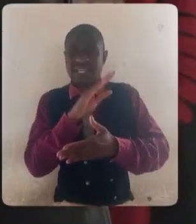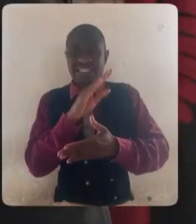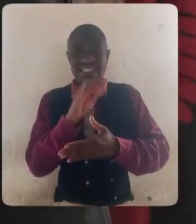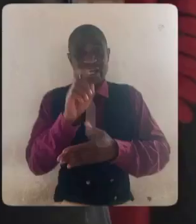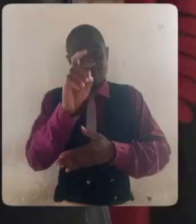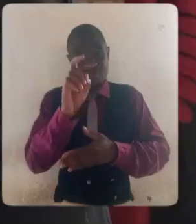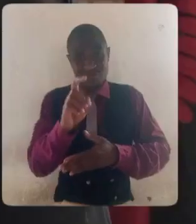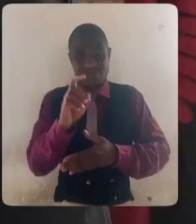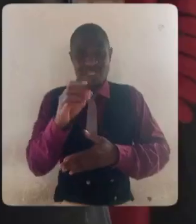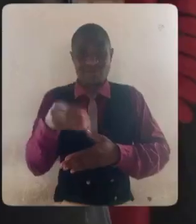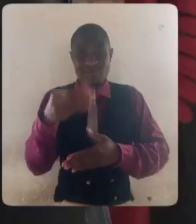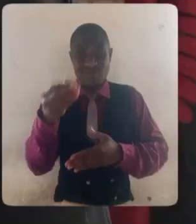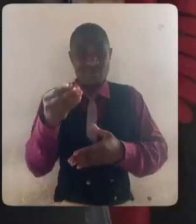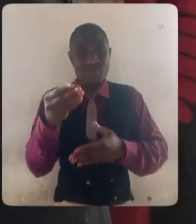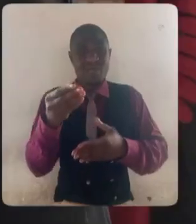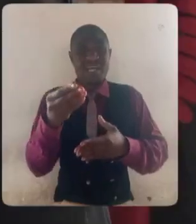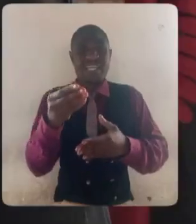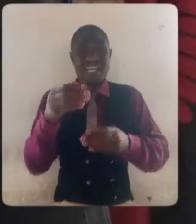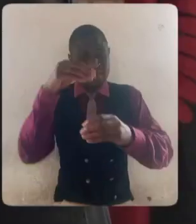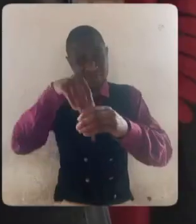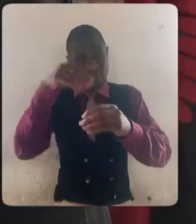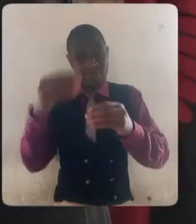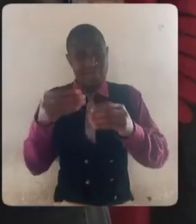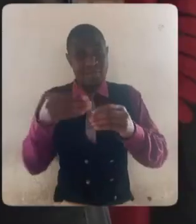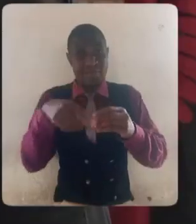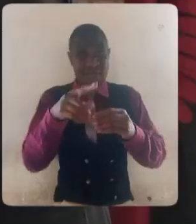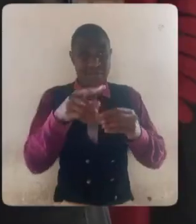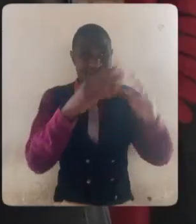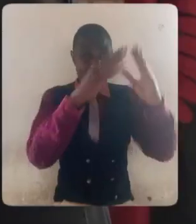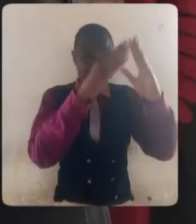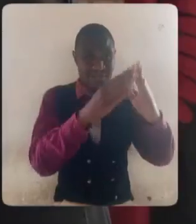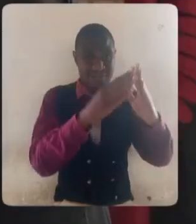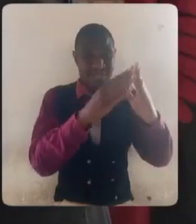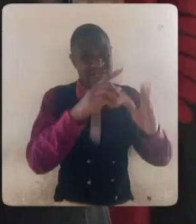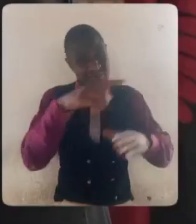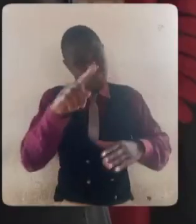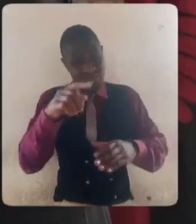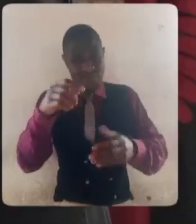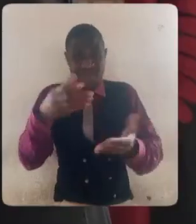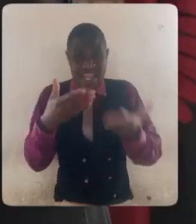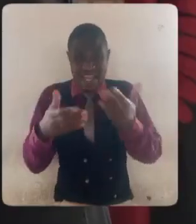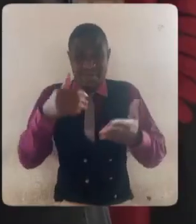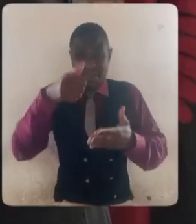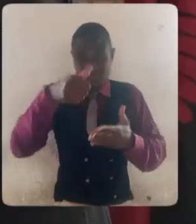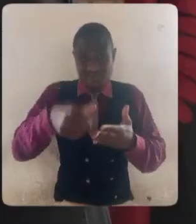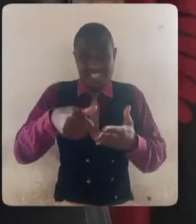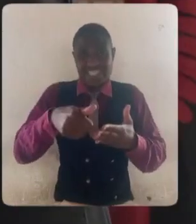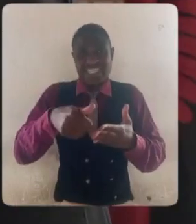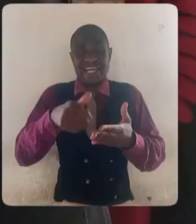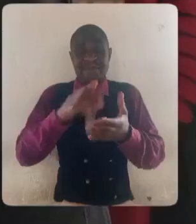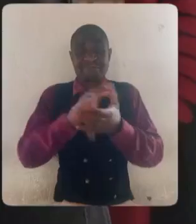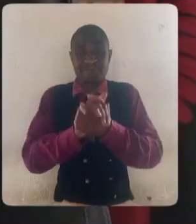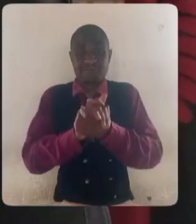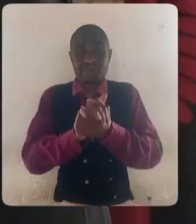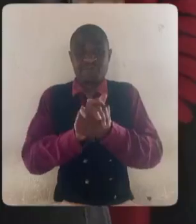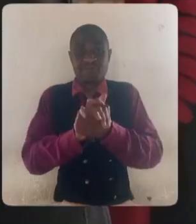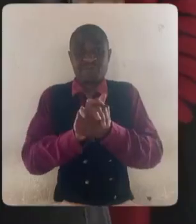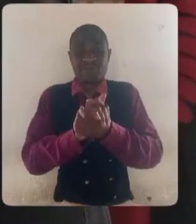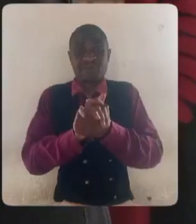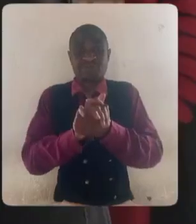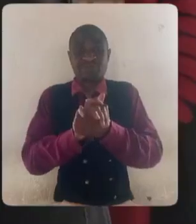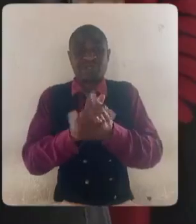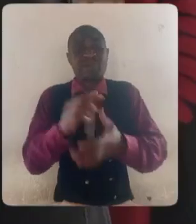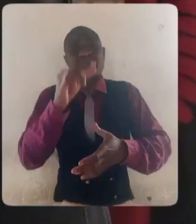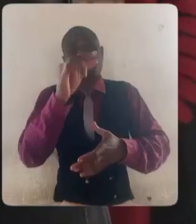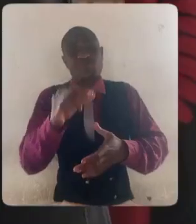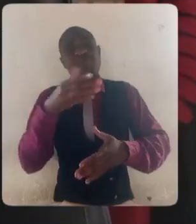urging all citizens to go out, cast their votes with confidence, and contribute to building a peaceful and prosperous